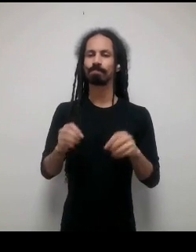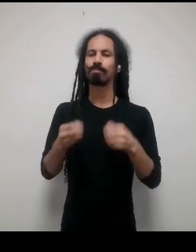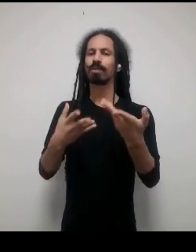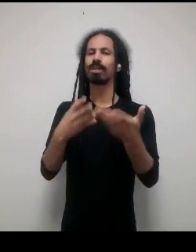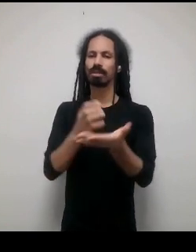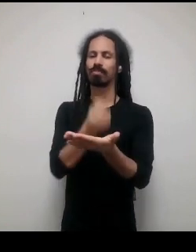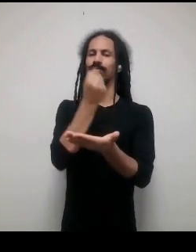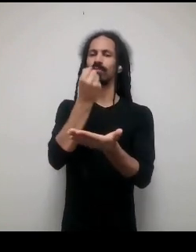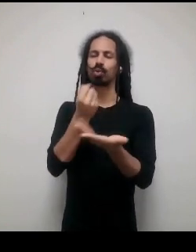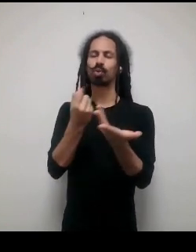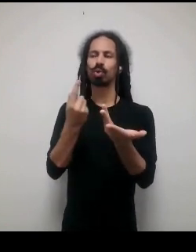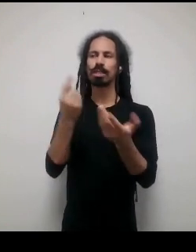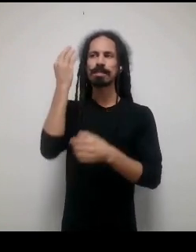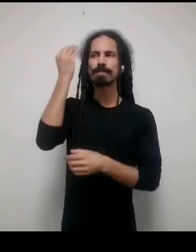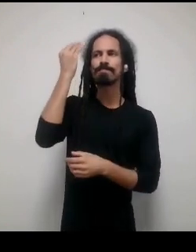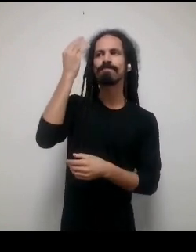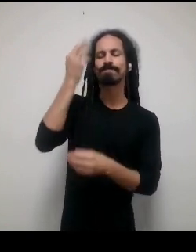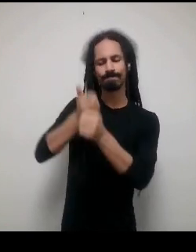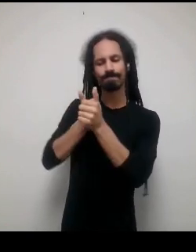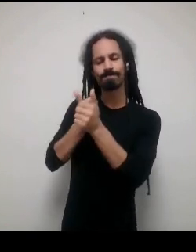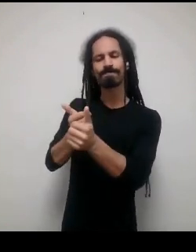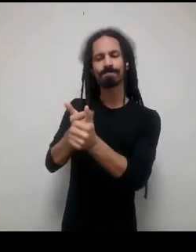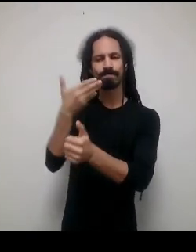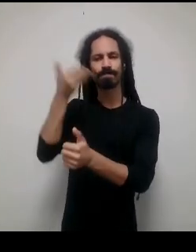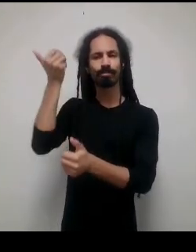be able to follow you more effectively.